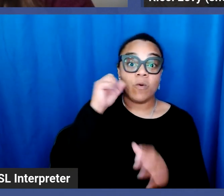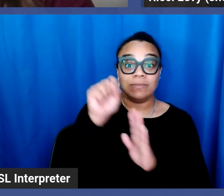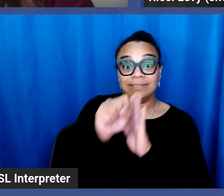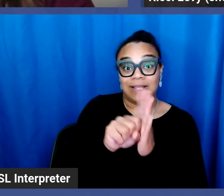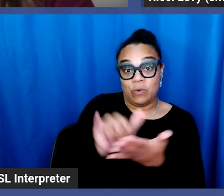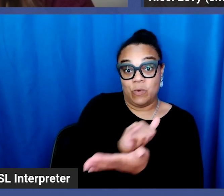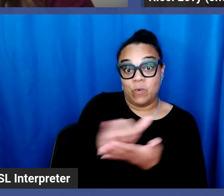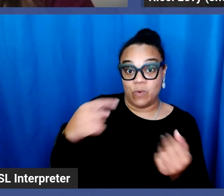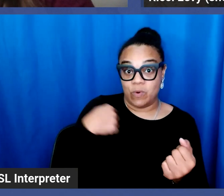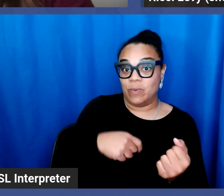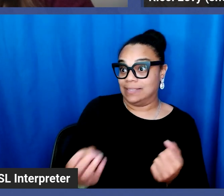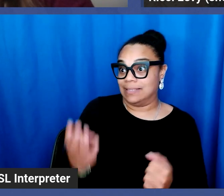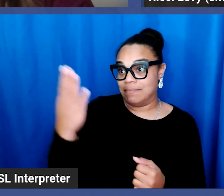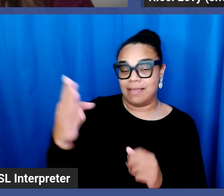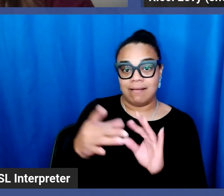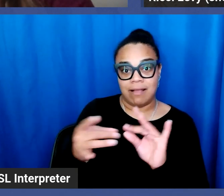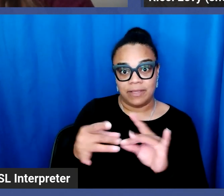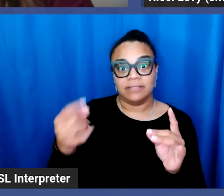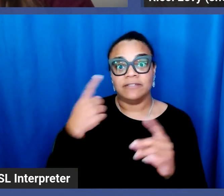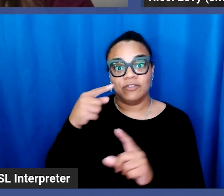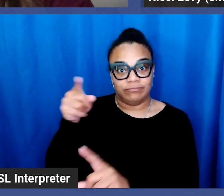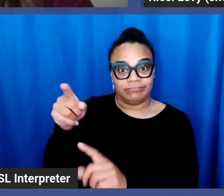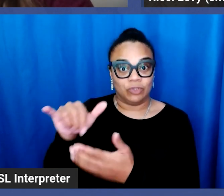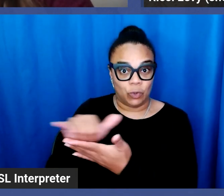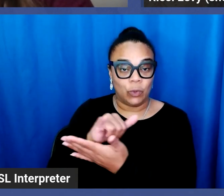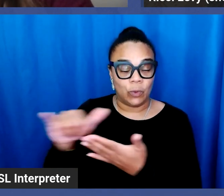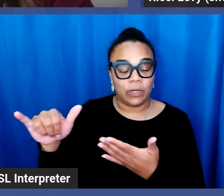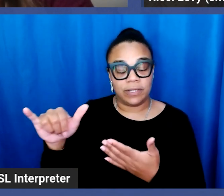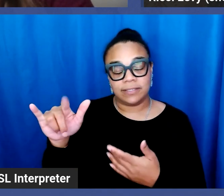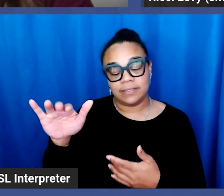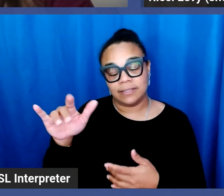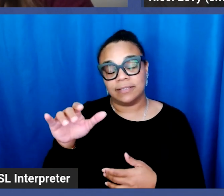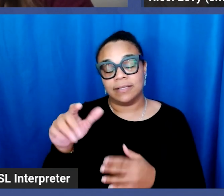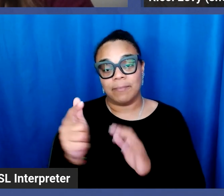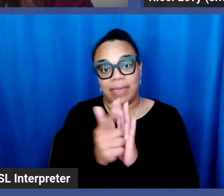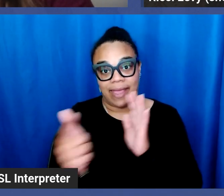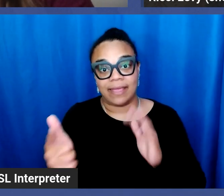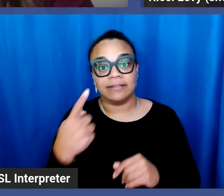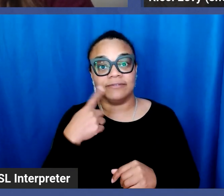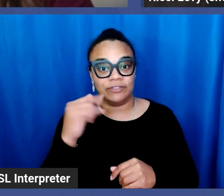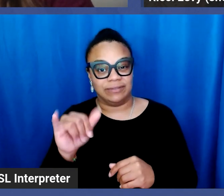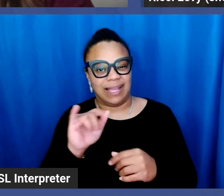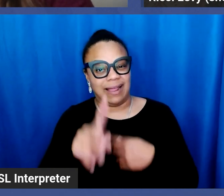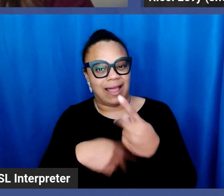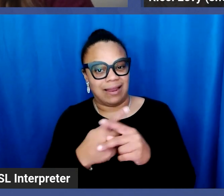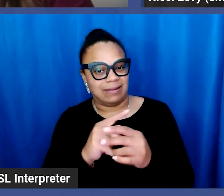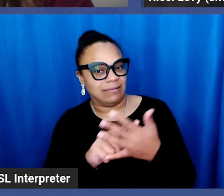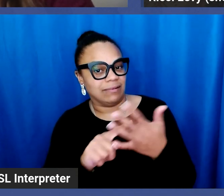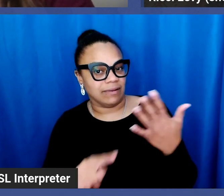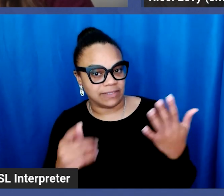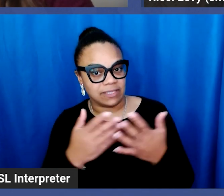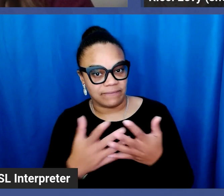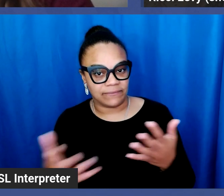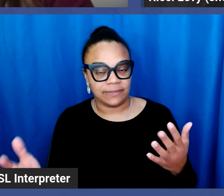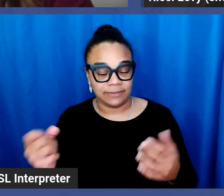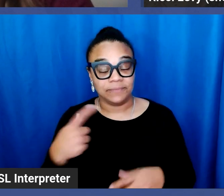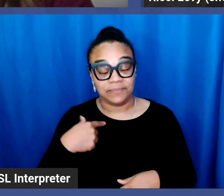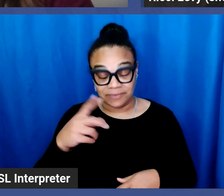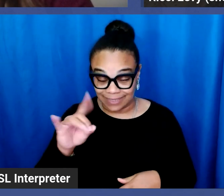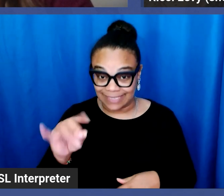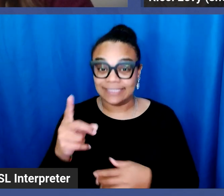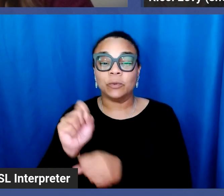rulemaking period for New York's um, ban on this kind of stuff. So I did a little bit of